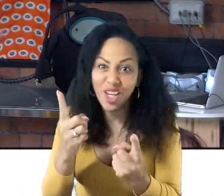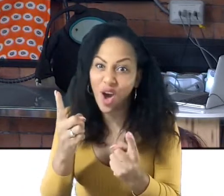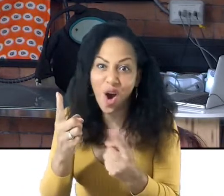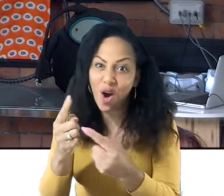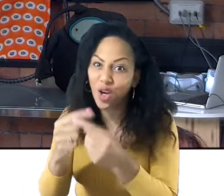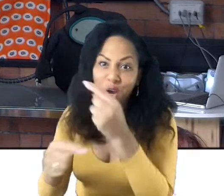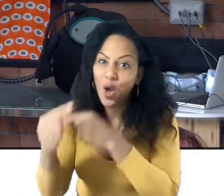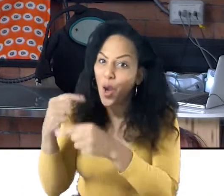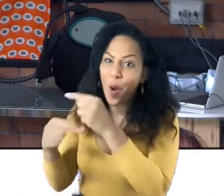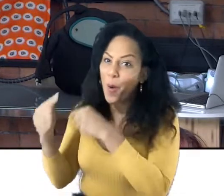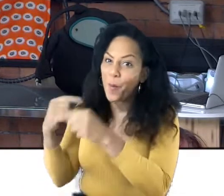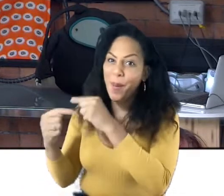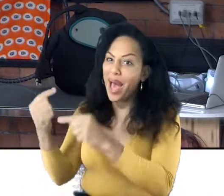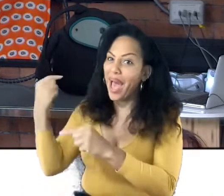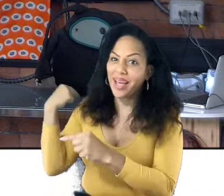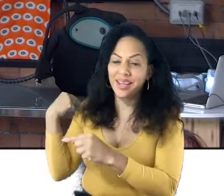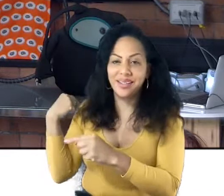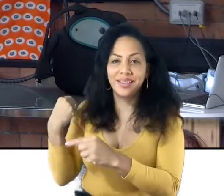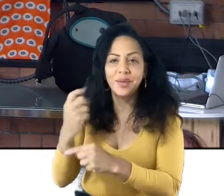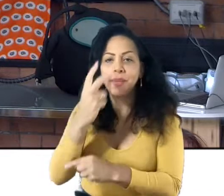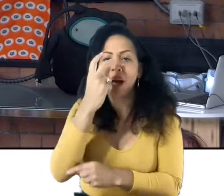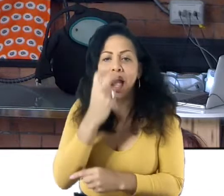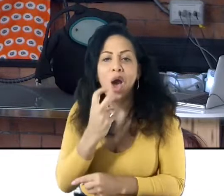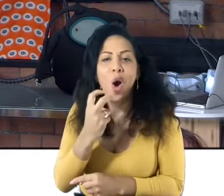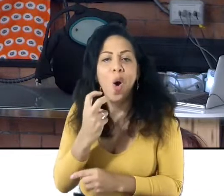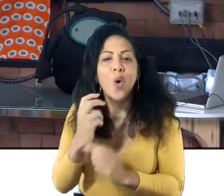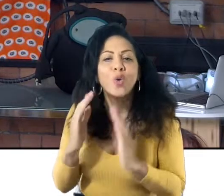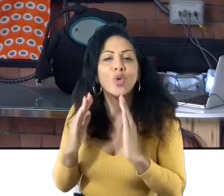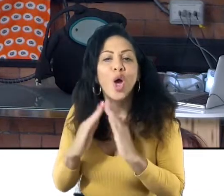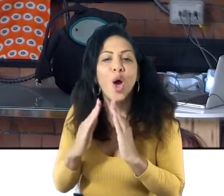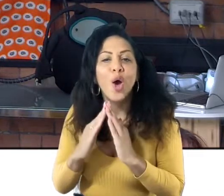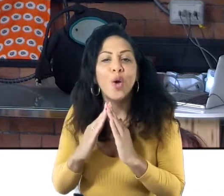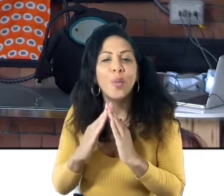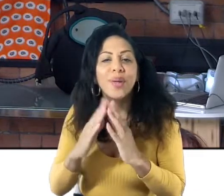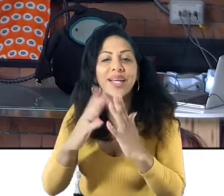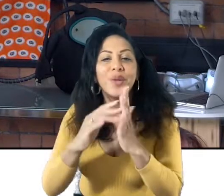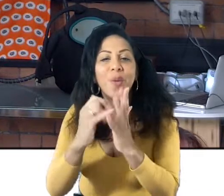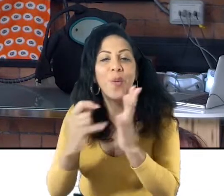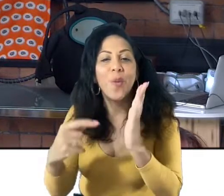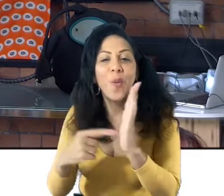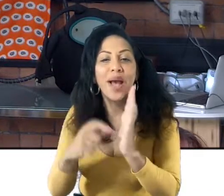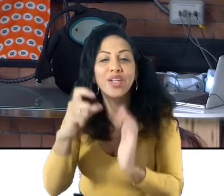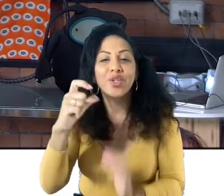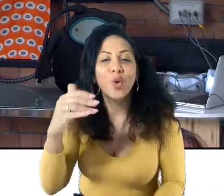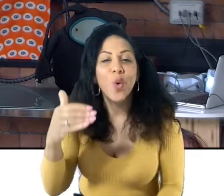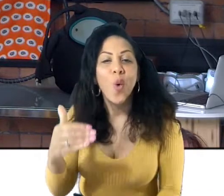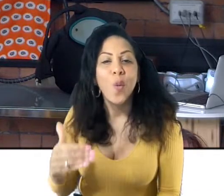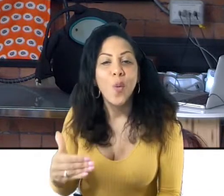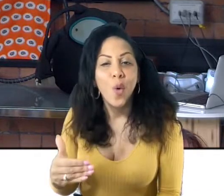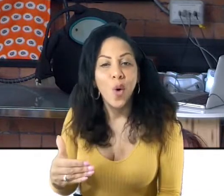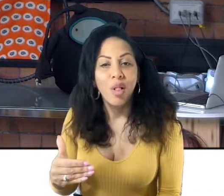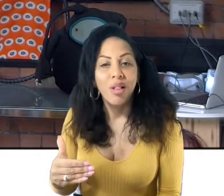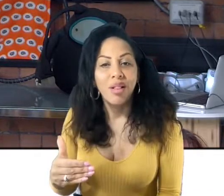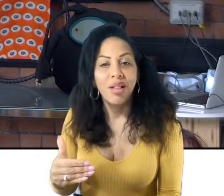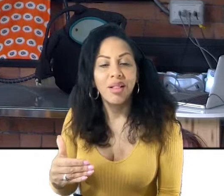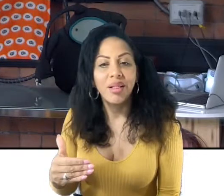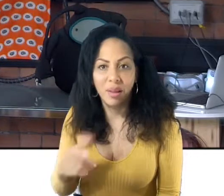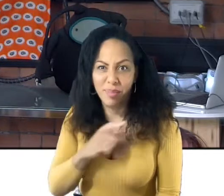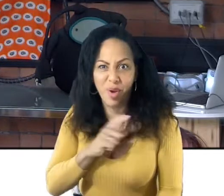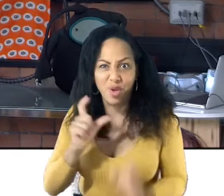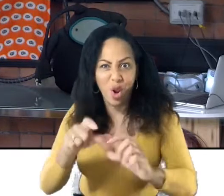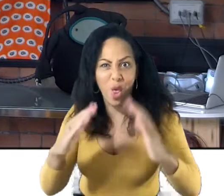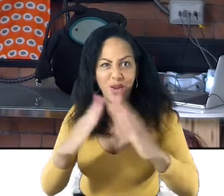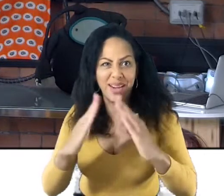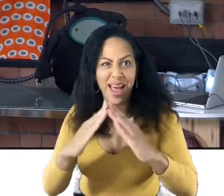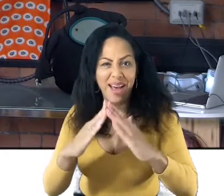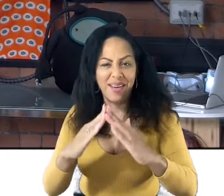in West Cornwall. I couldn't go back there. I felt more inclined towards it, and I was thinking about ways I could connect with it,